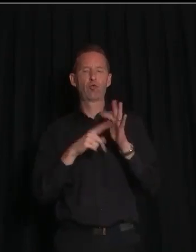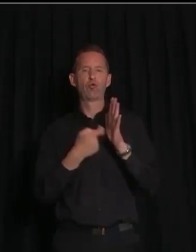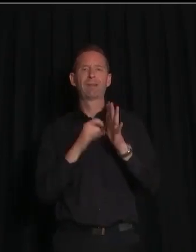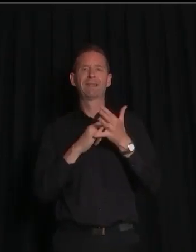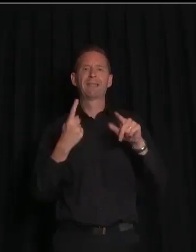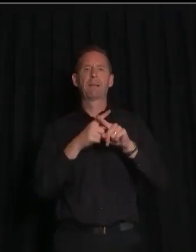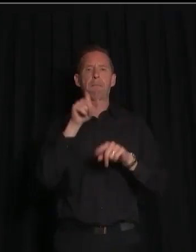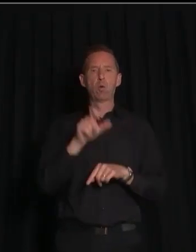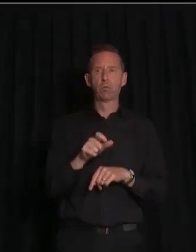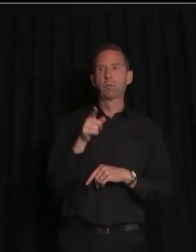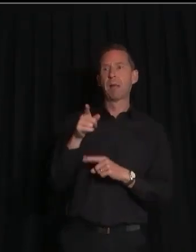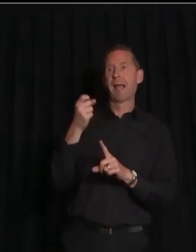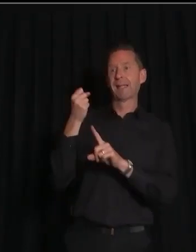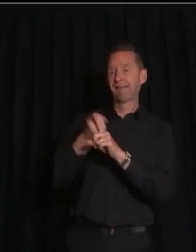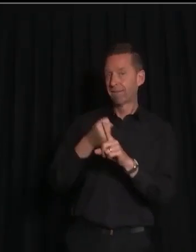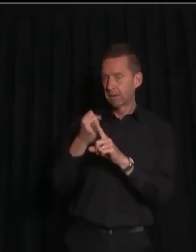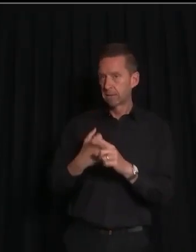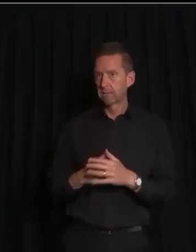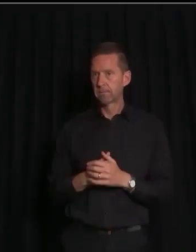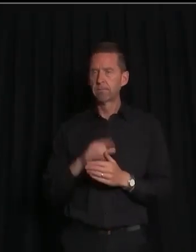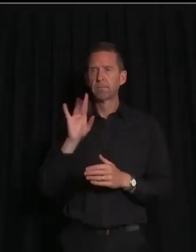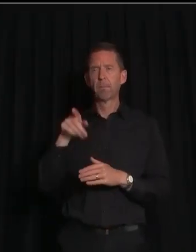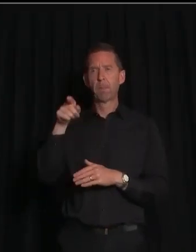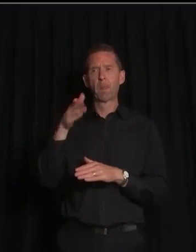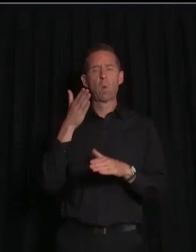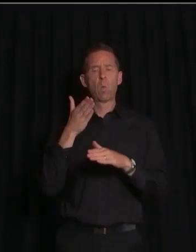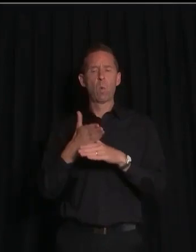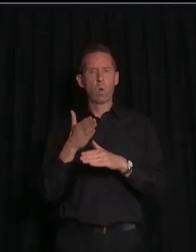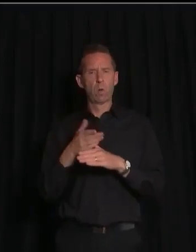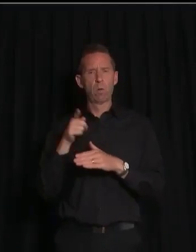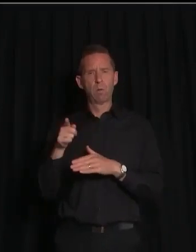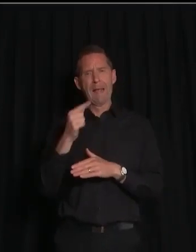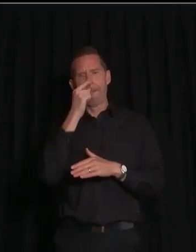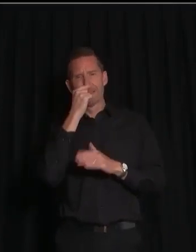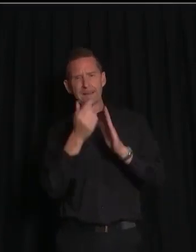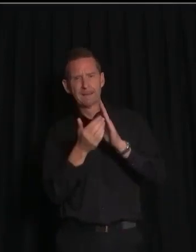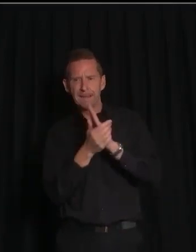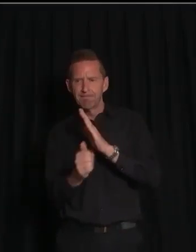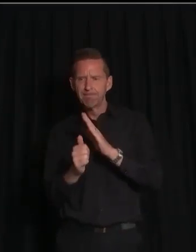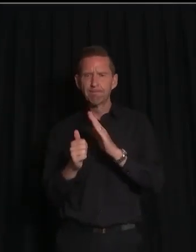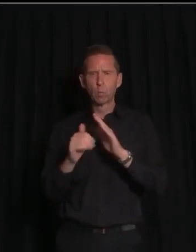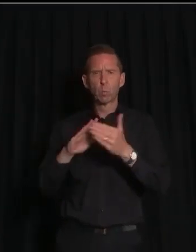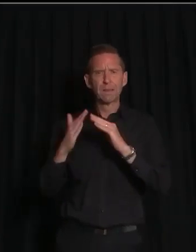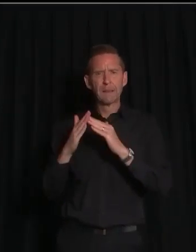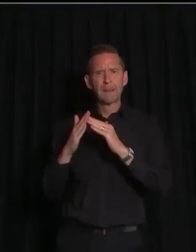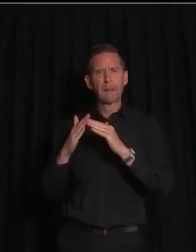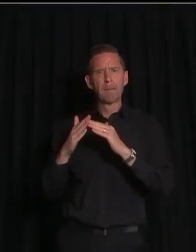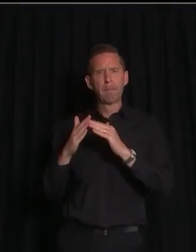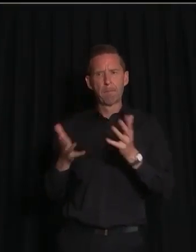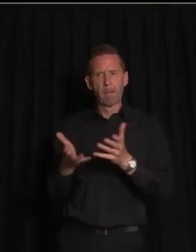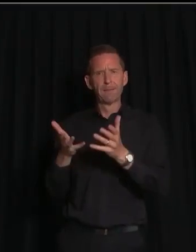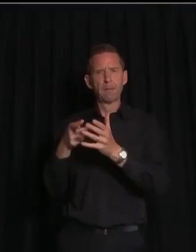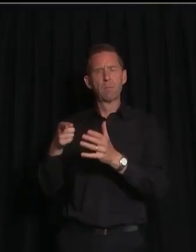activist. She works as a capacity and community building officer